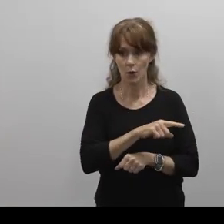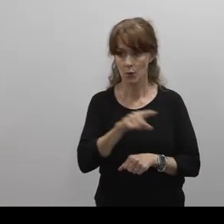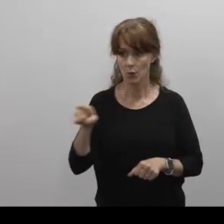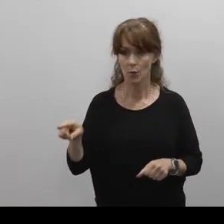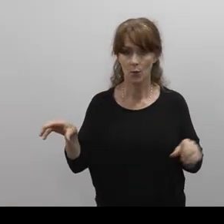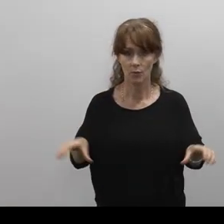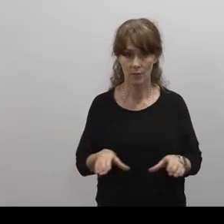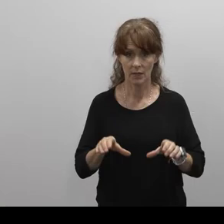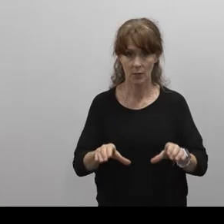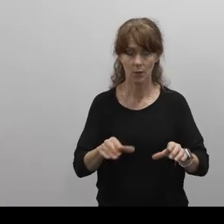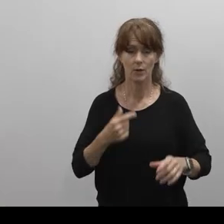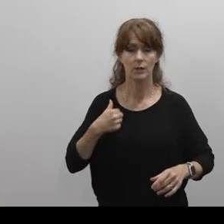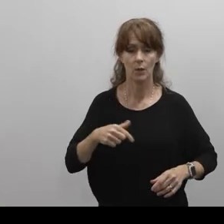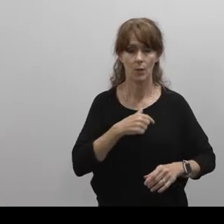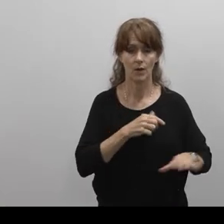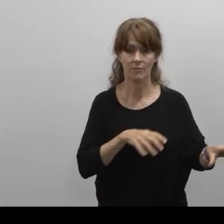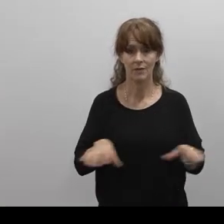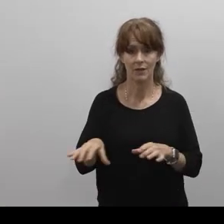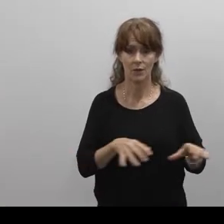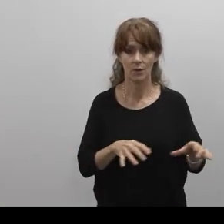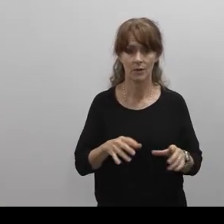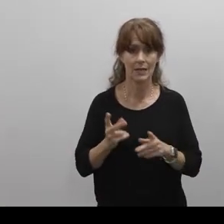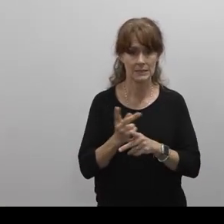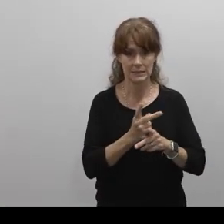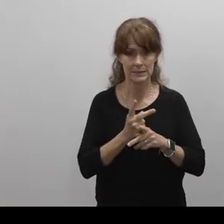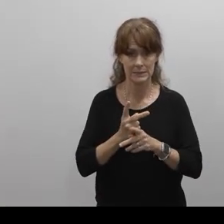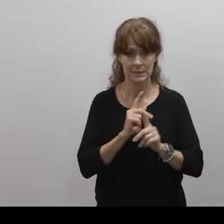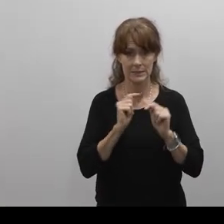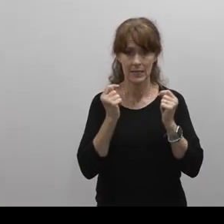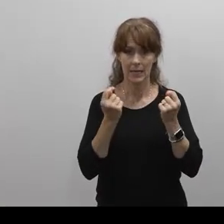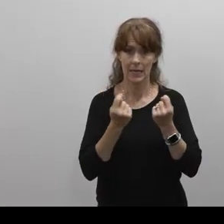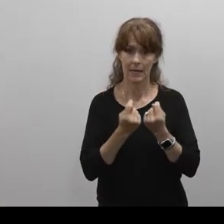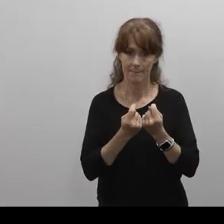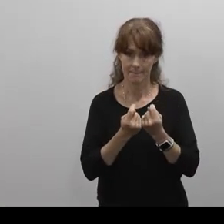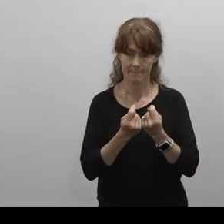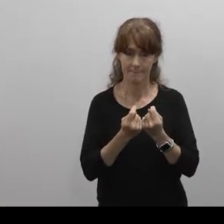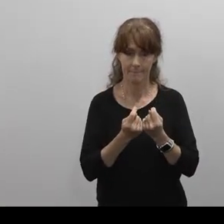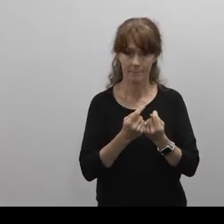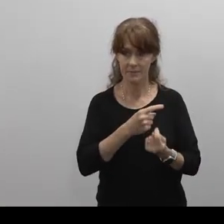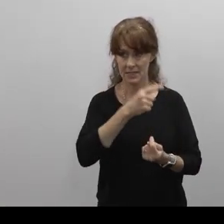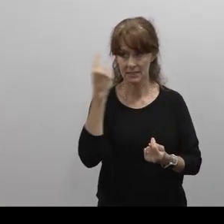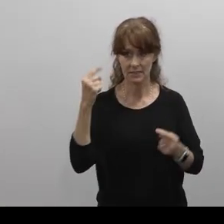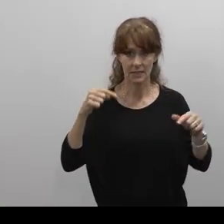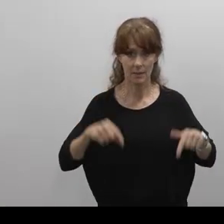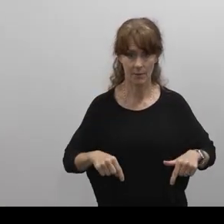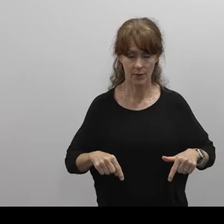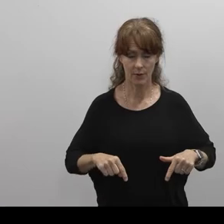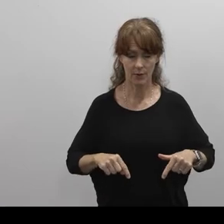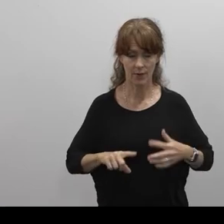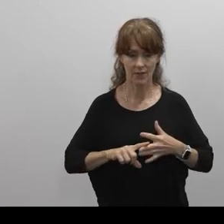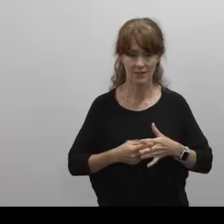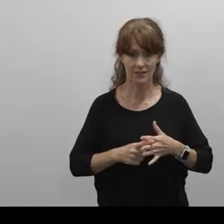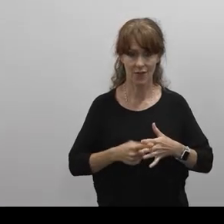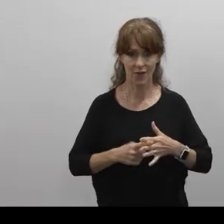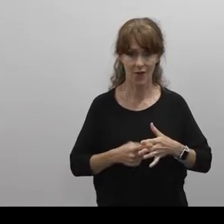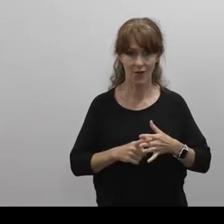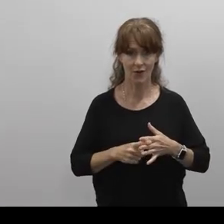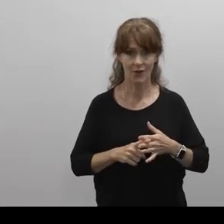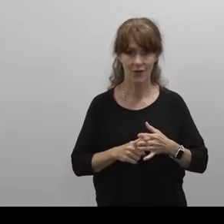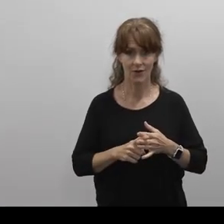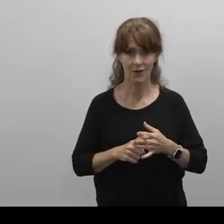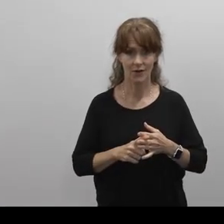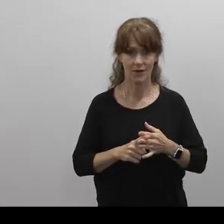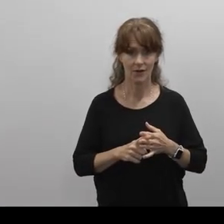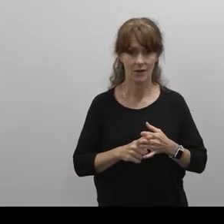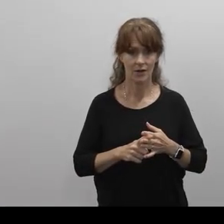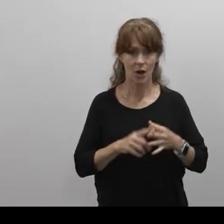have been doing and we have been doing as a governance team, you've heard that this summer it commences the start of our strategic